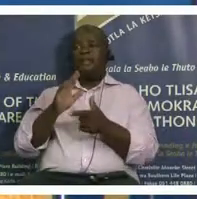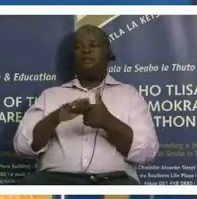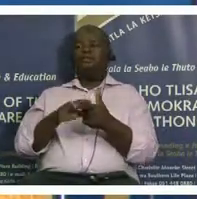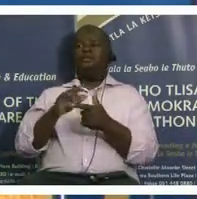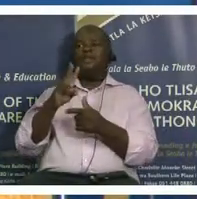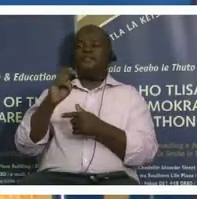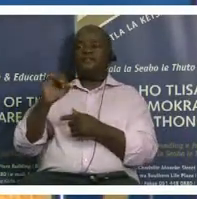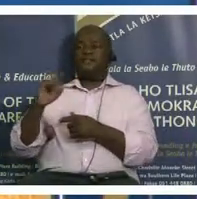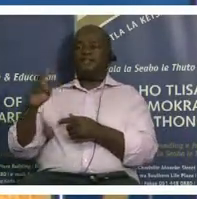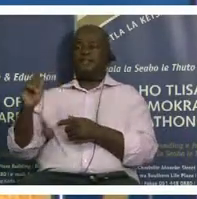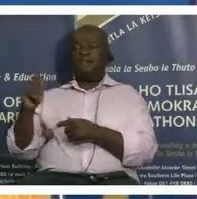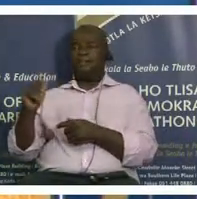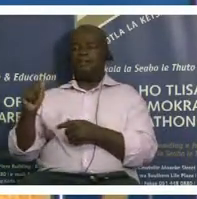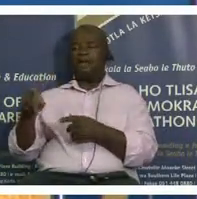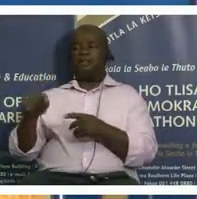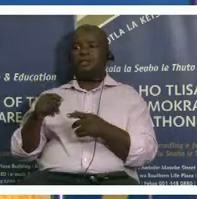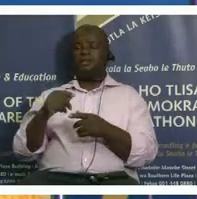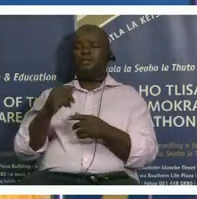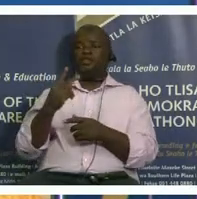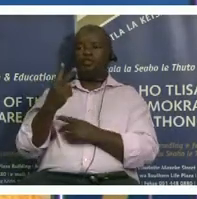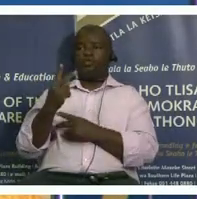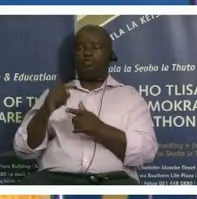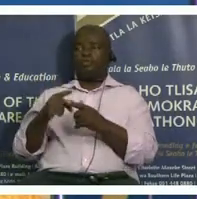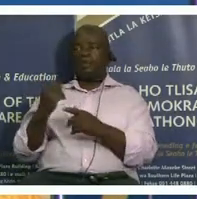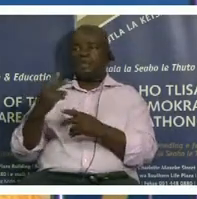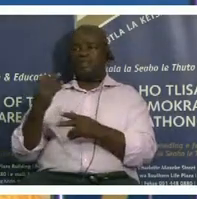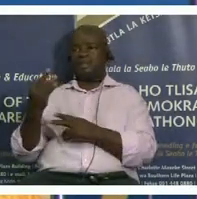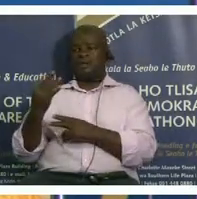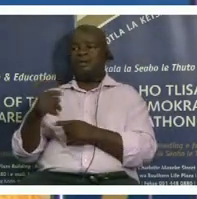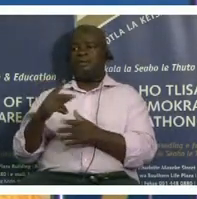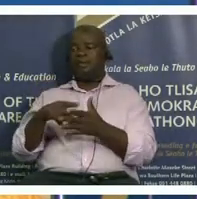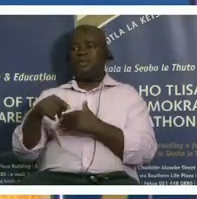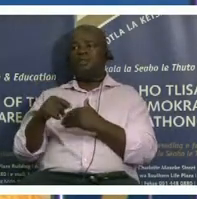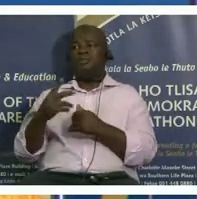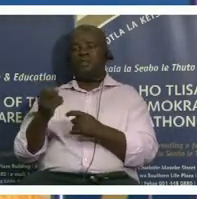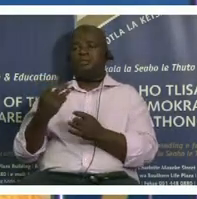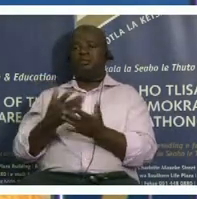3 project, which will yield 4,500 housing